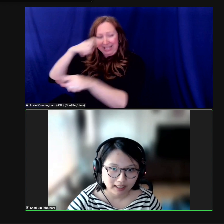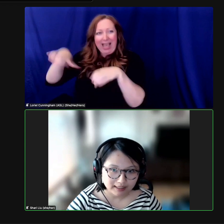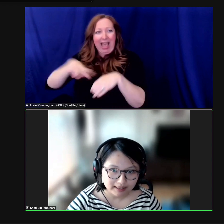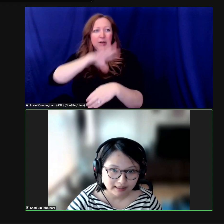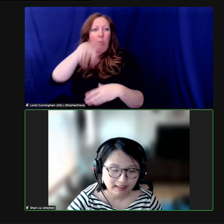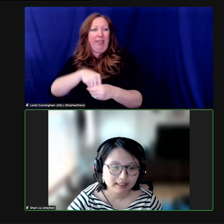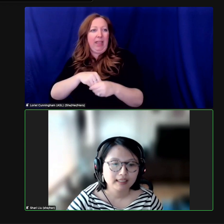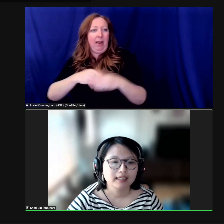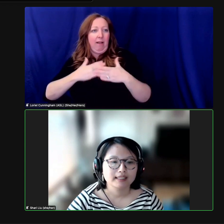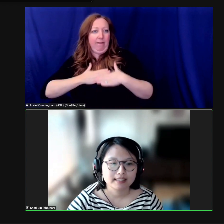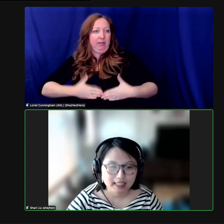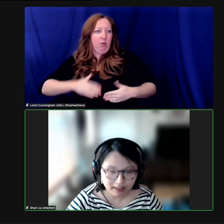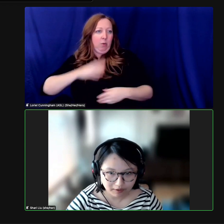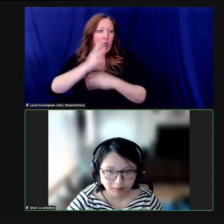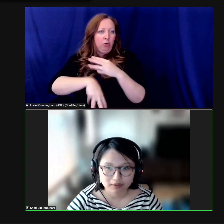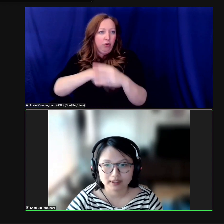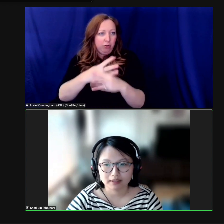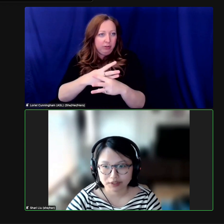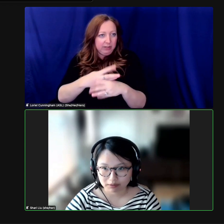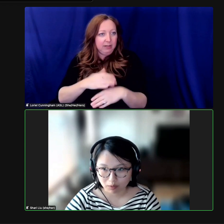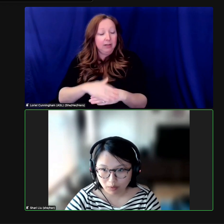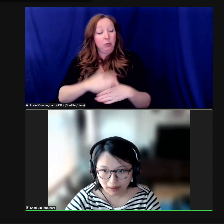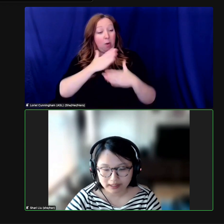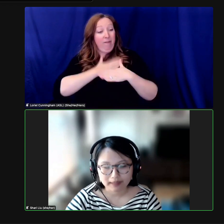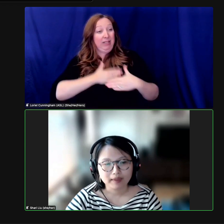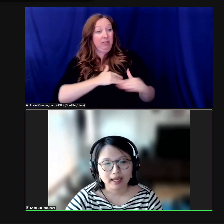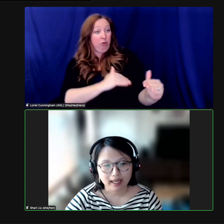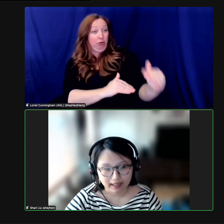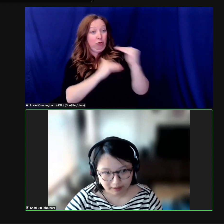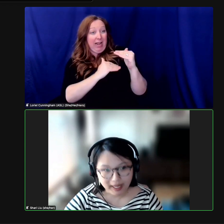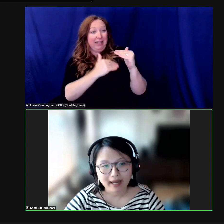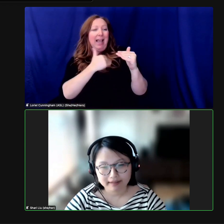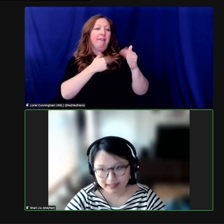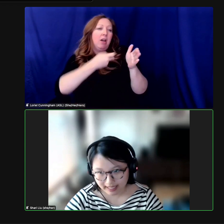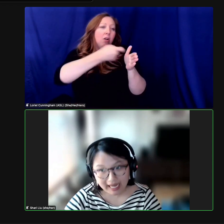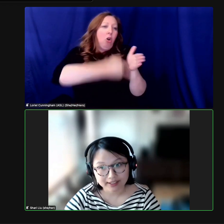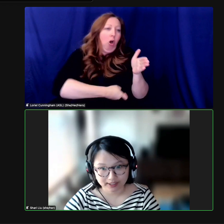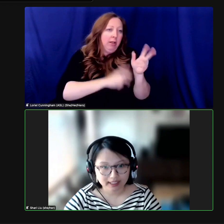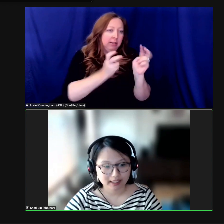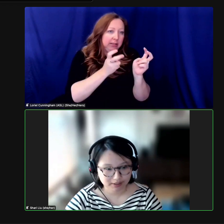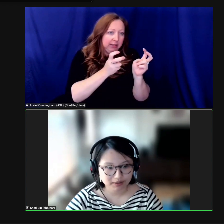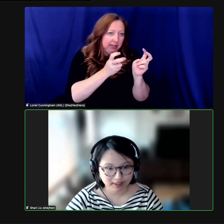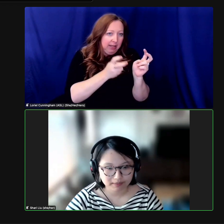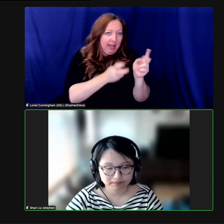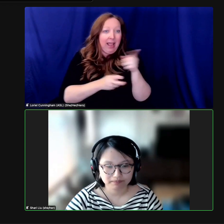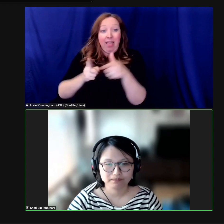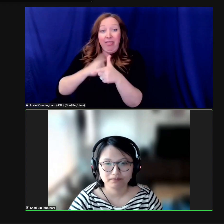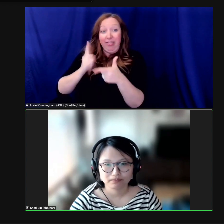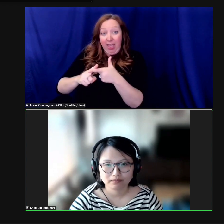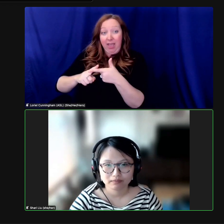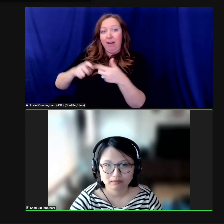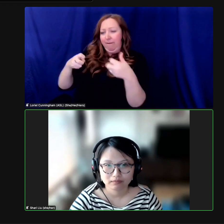impose a cost, a state of the world delivers a reward, and the path is the action that gets you there.